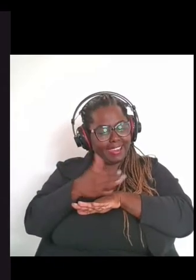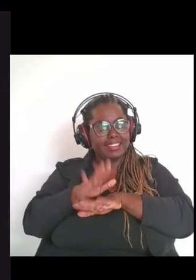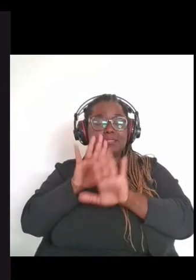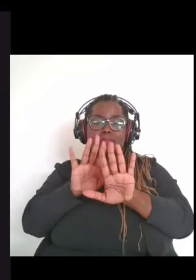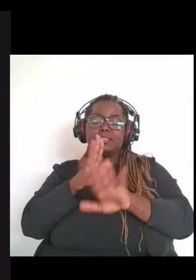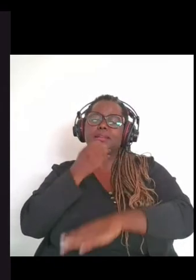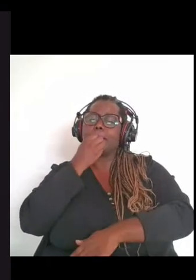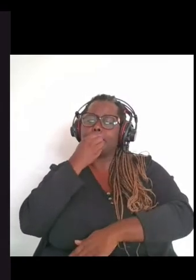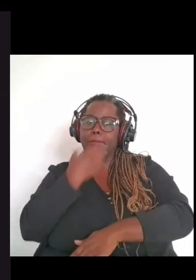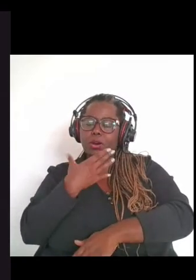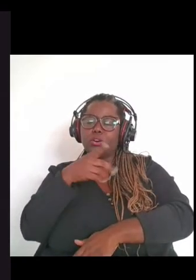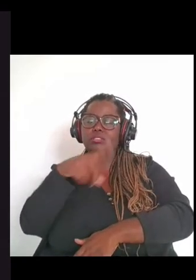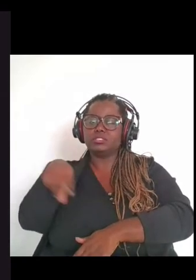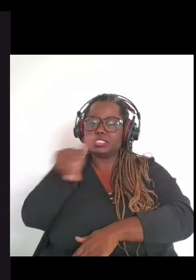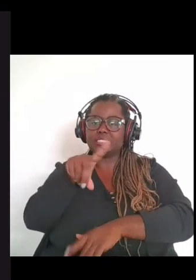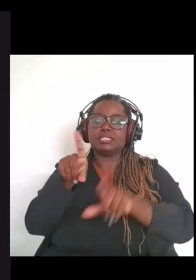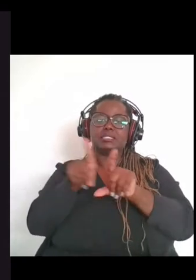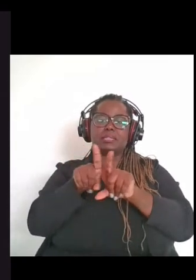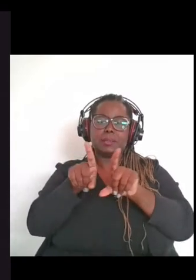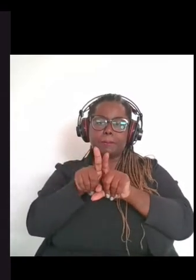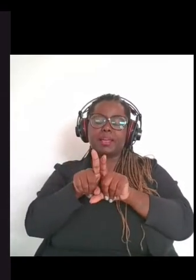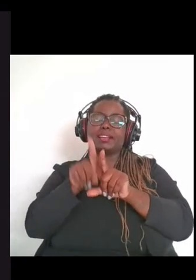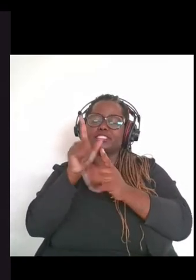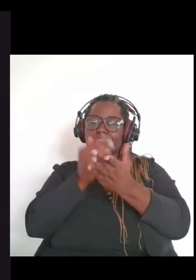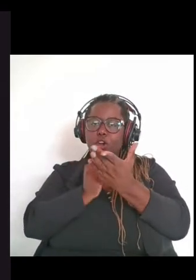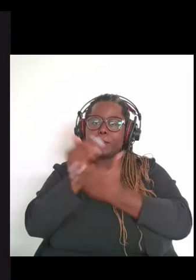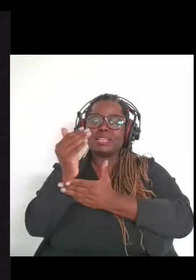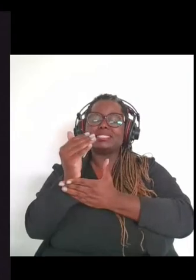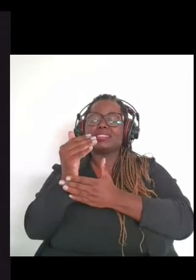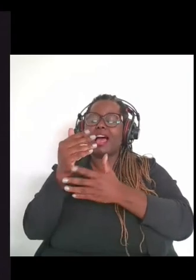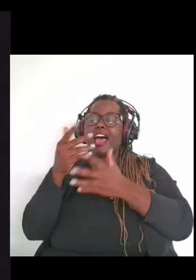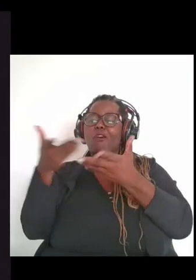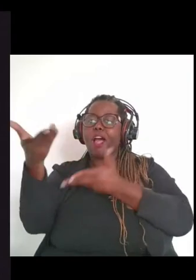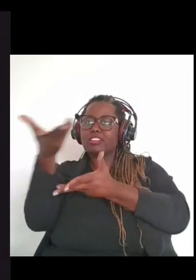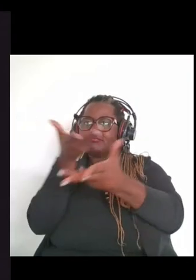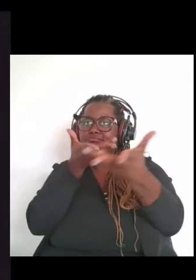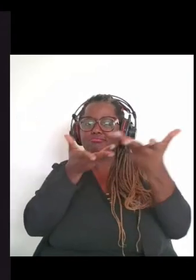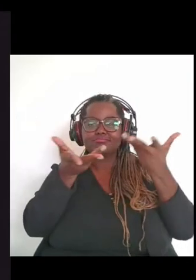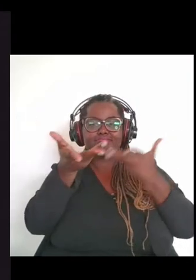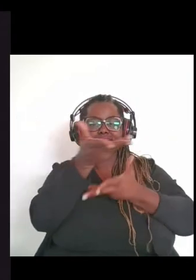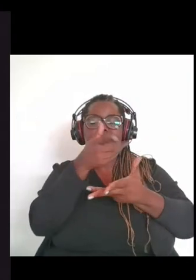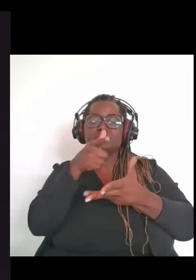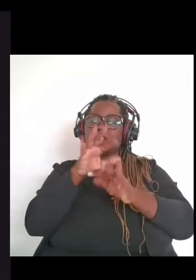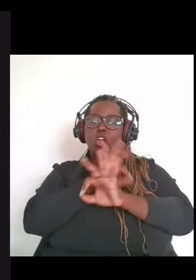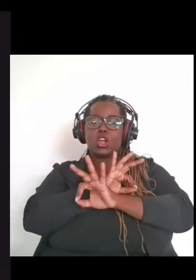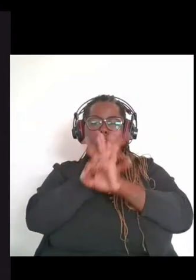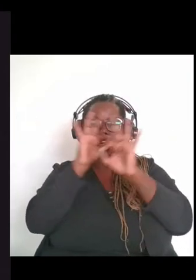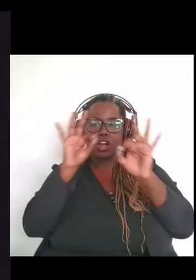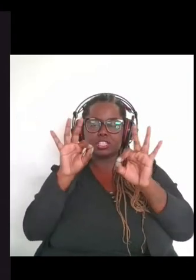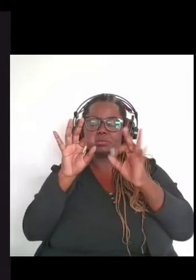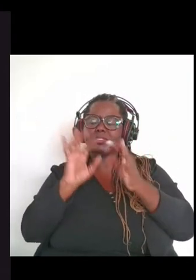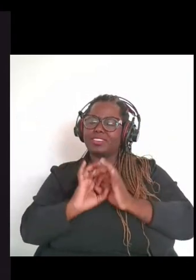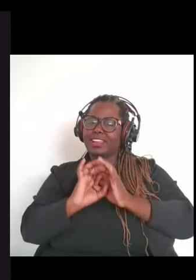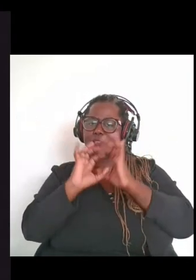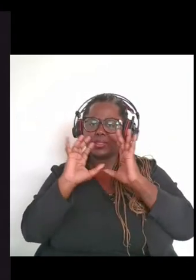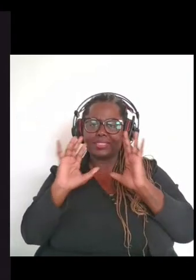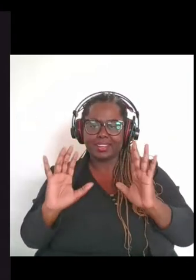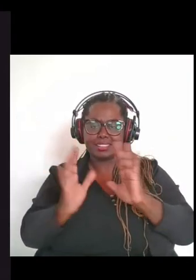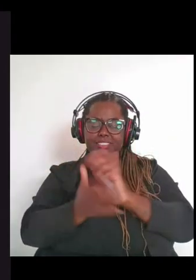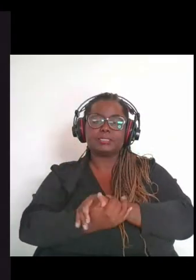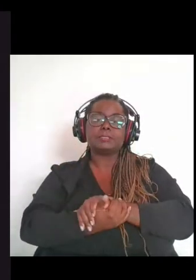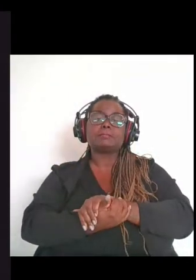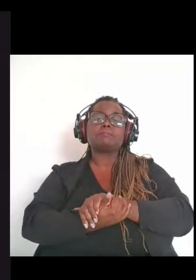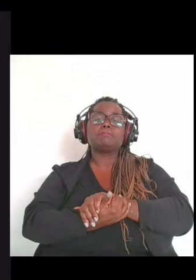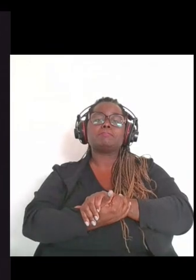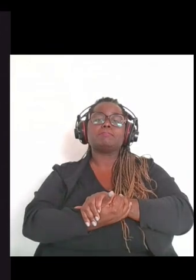I am glad that you also exchanged questions uh between